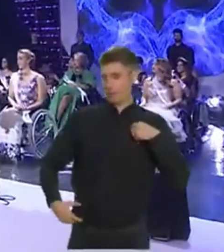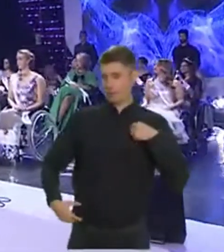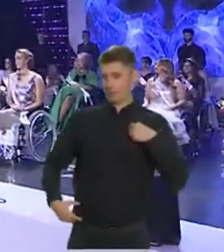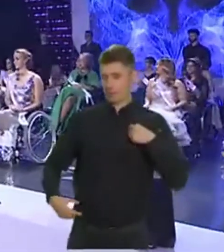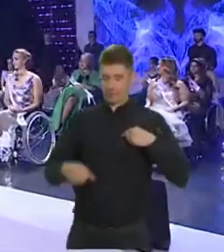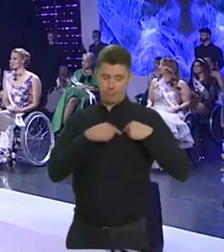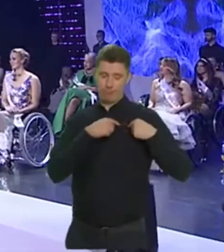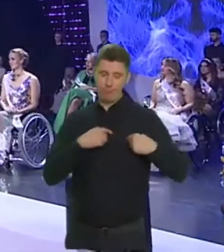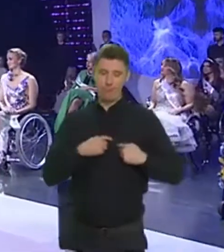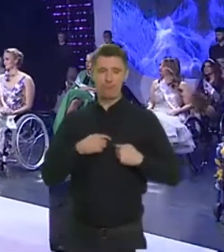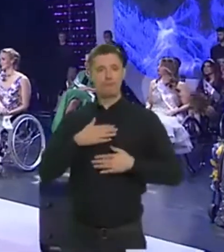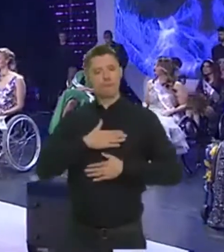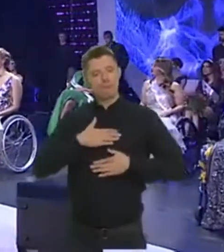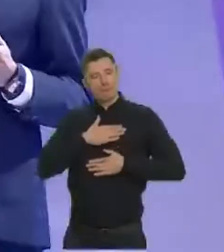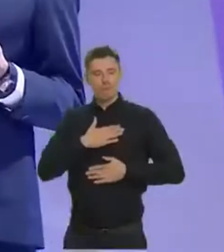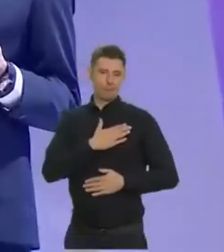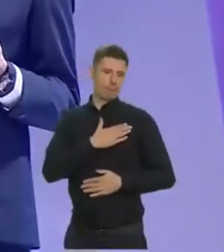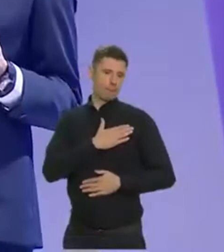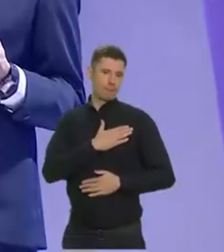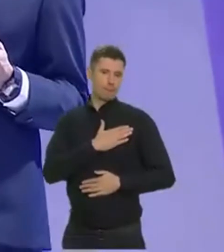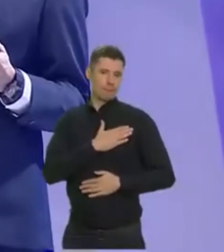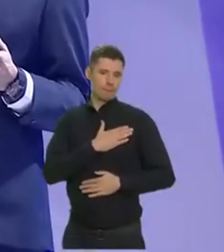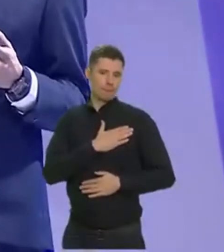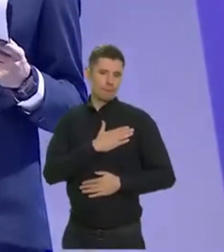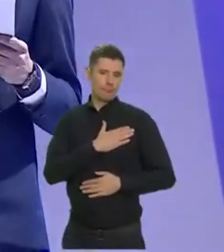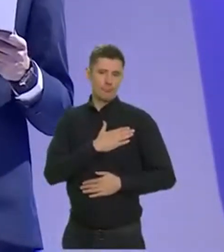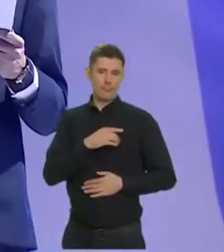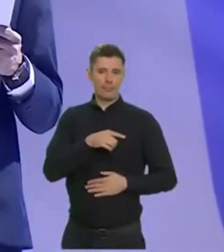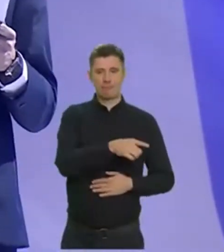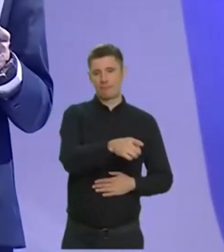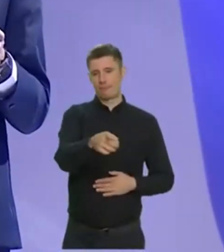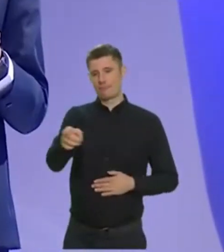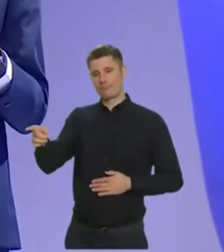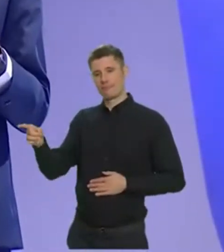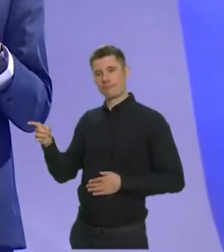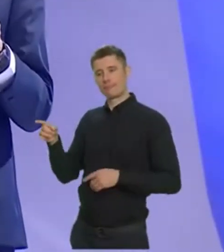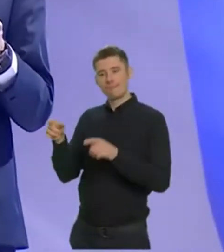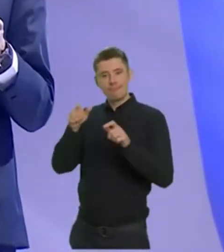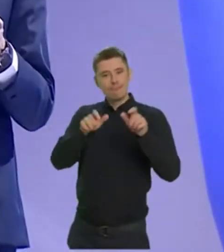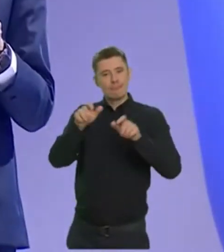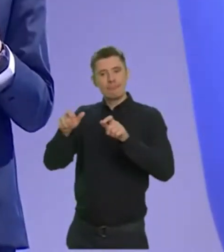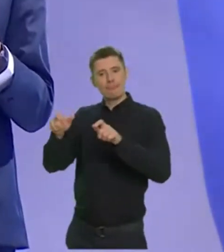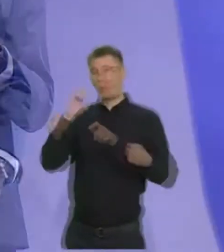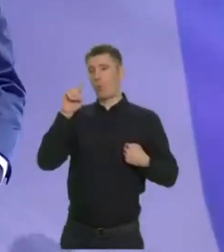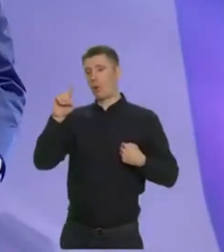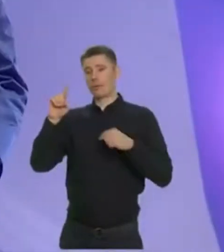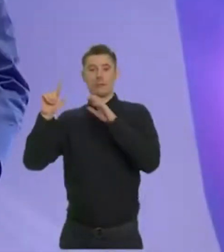of Miss Kindness, which is an exceptional title because it is awarded by the candidates